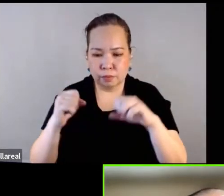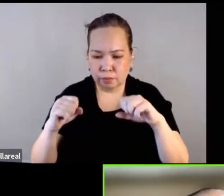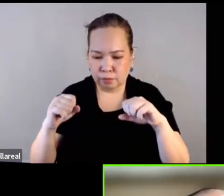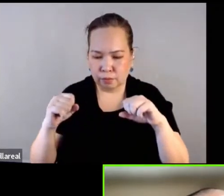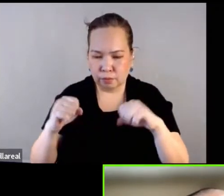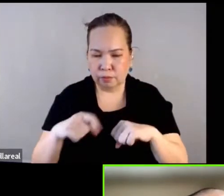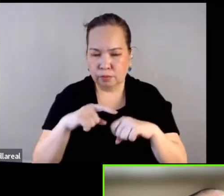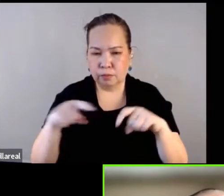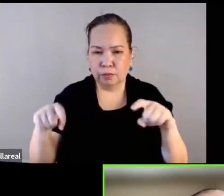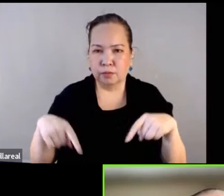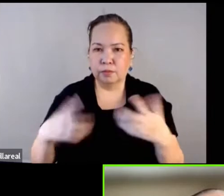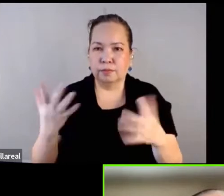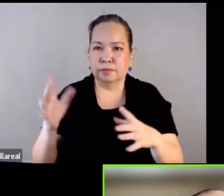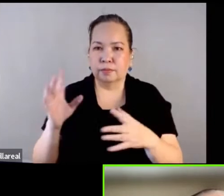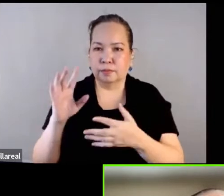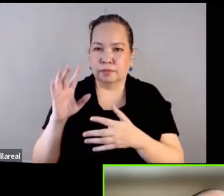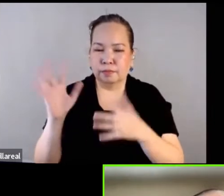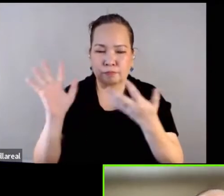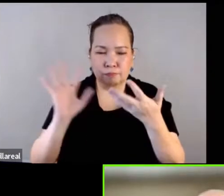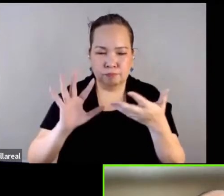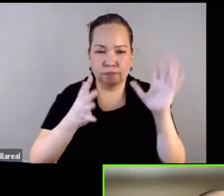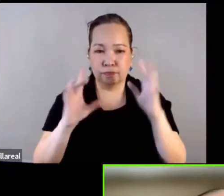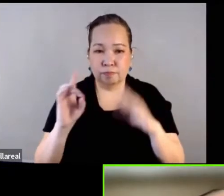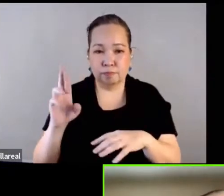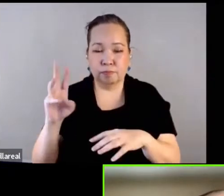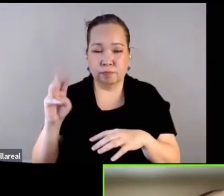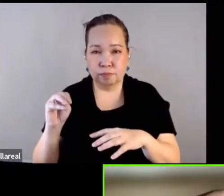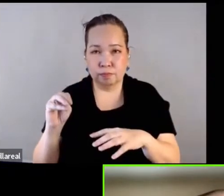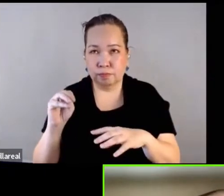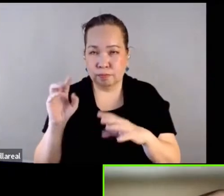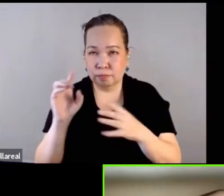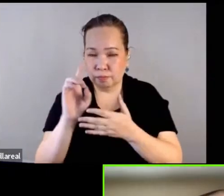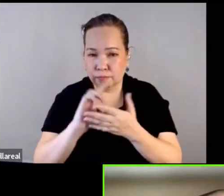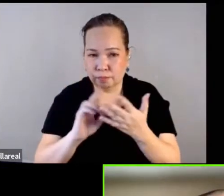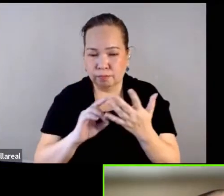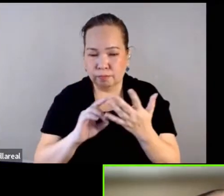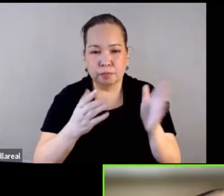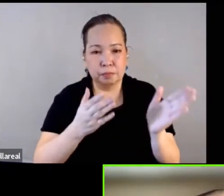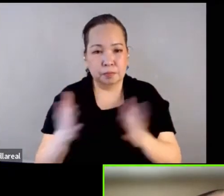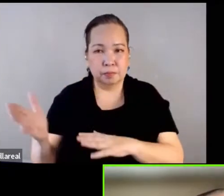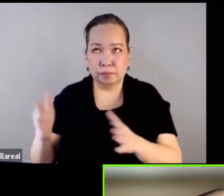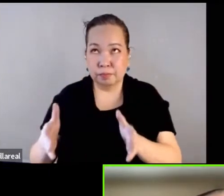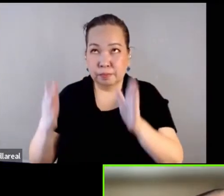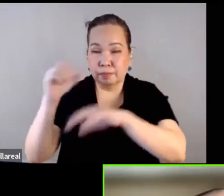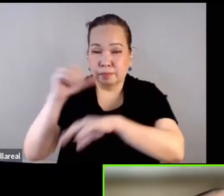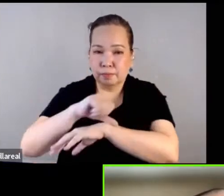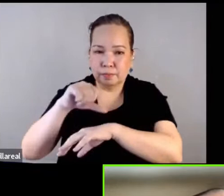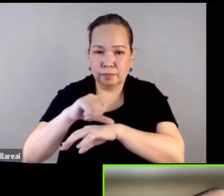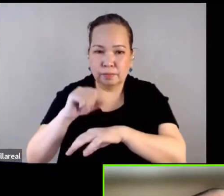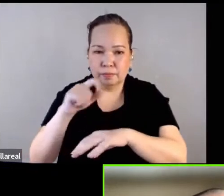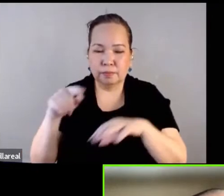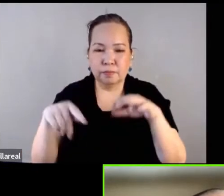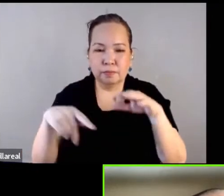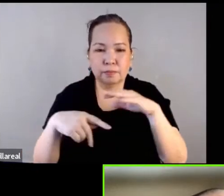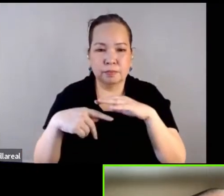resilient master design and architectural plan for all primary